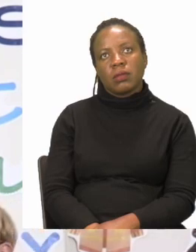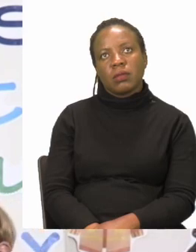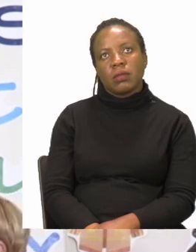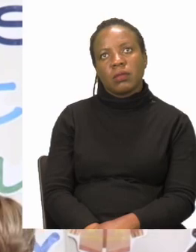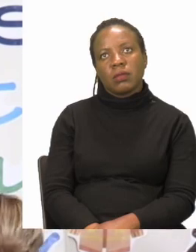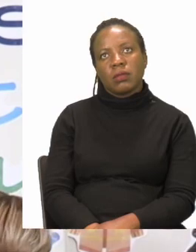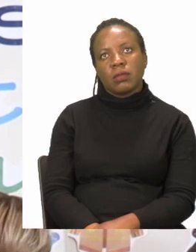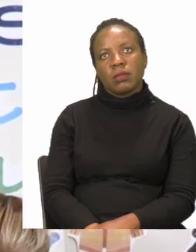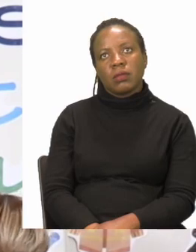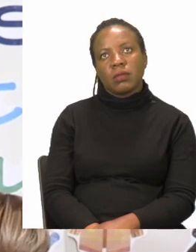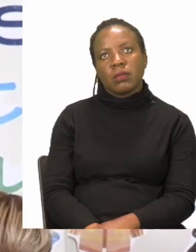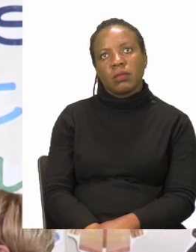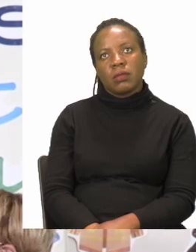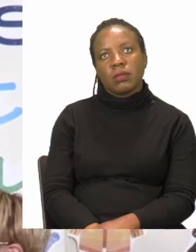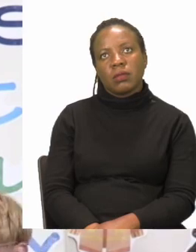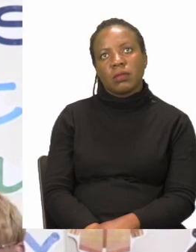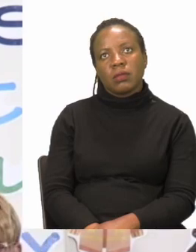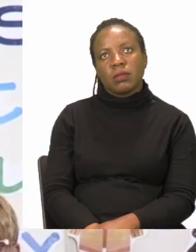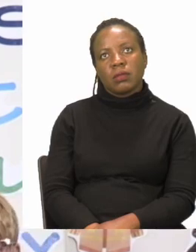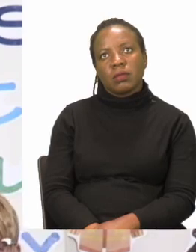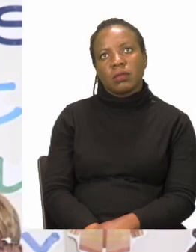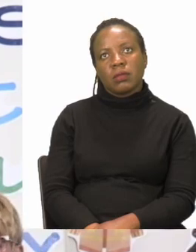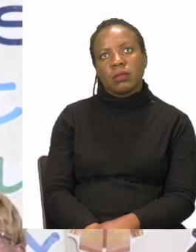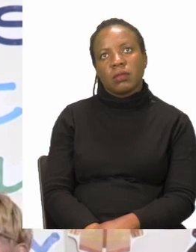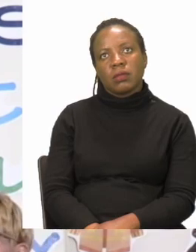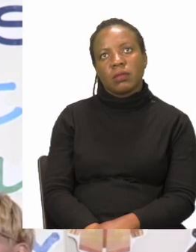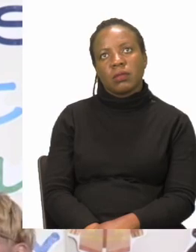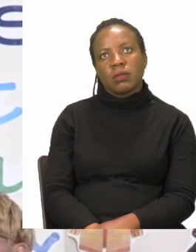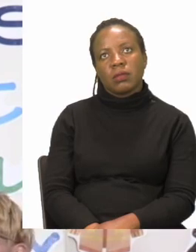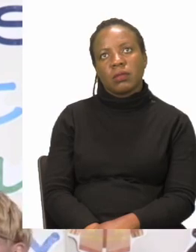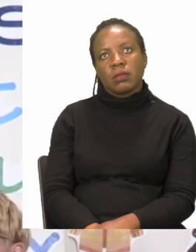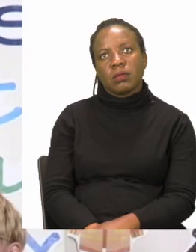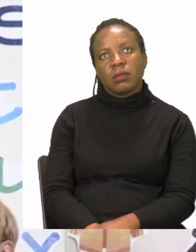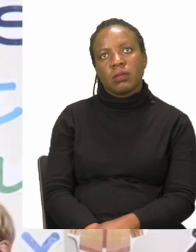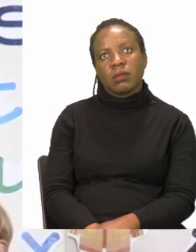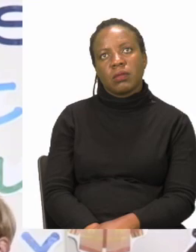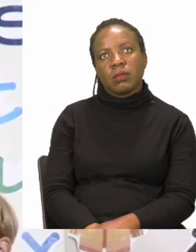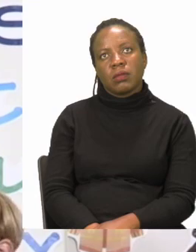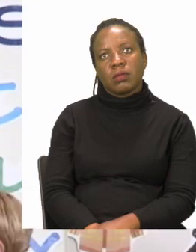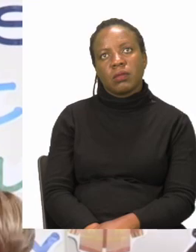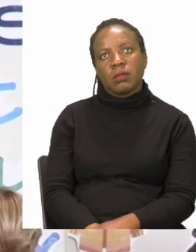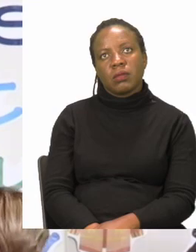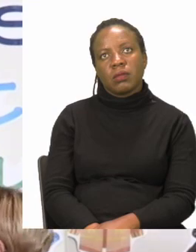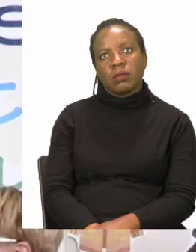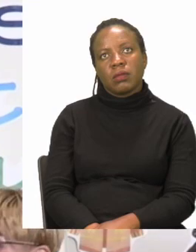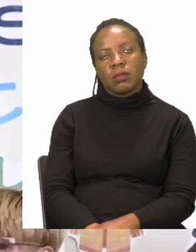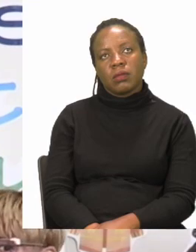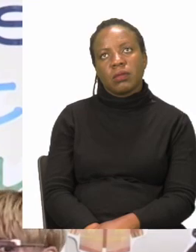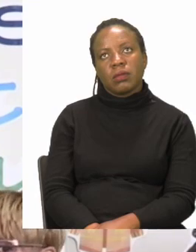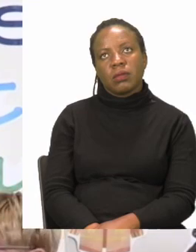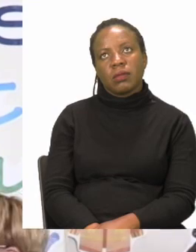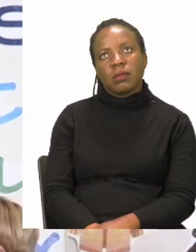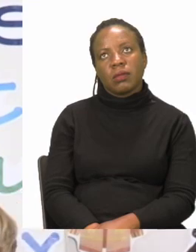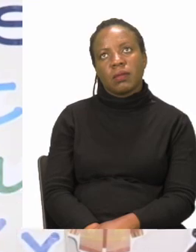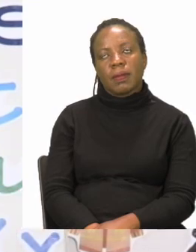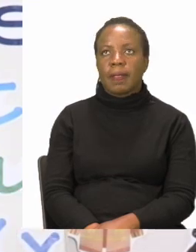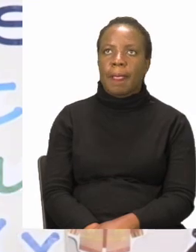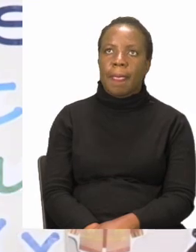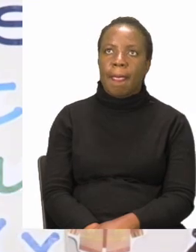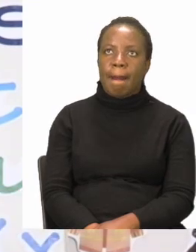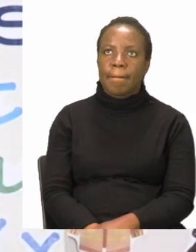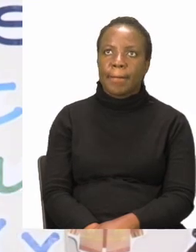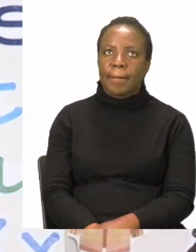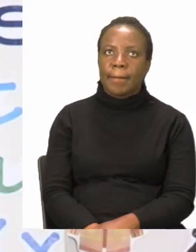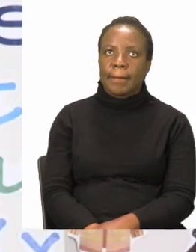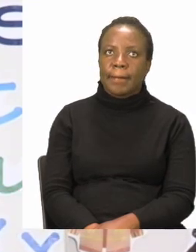or has 3 syllables. Let's look at the second word. The next word that I chose